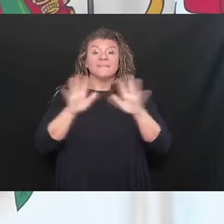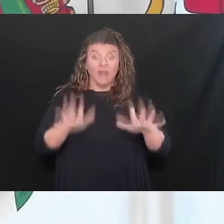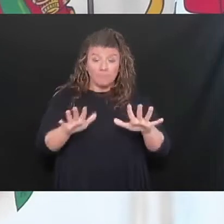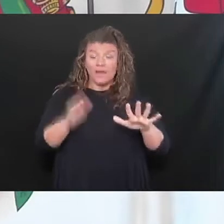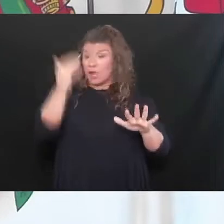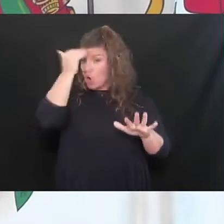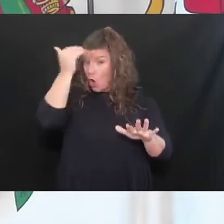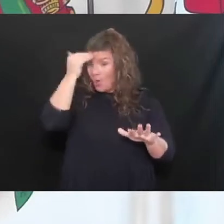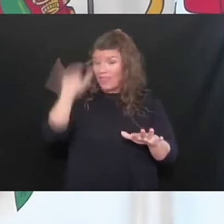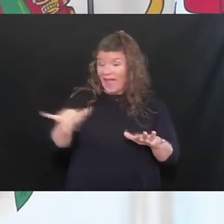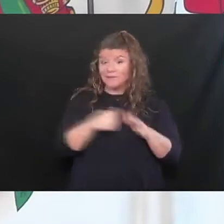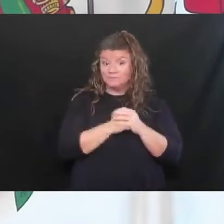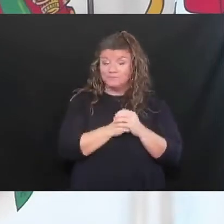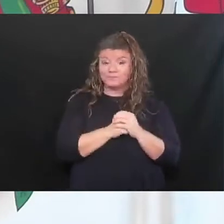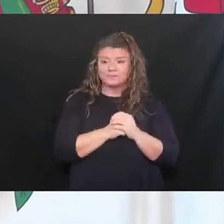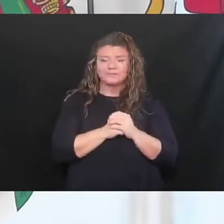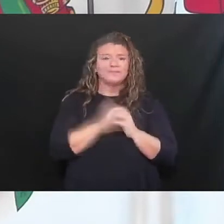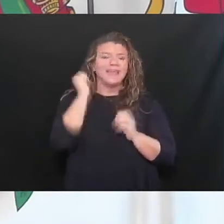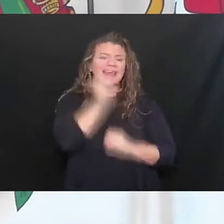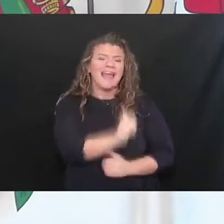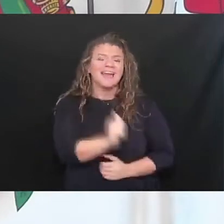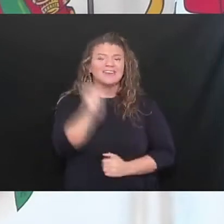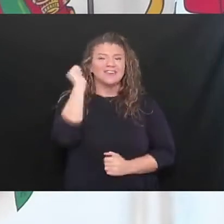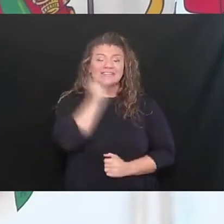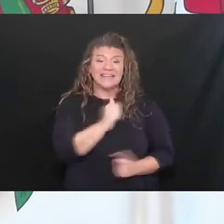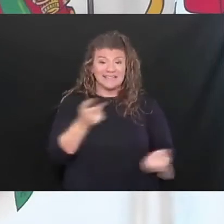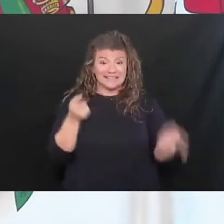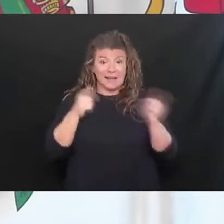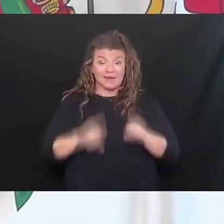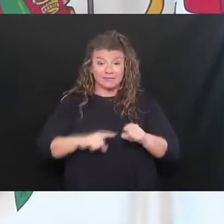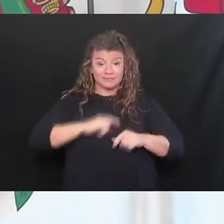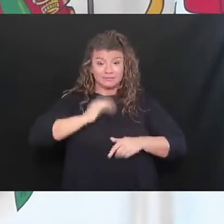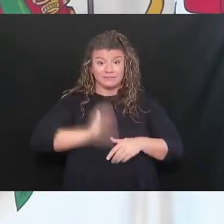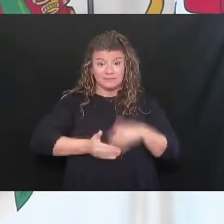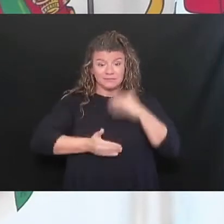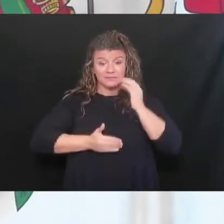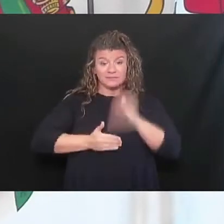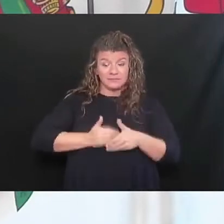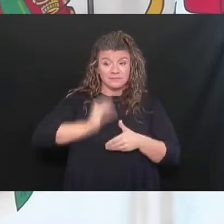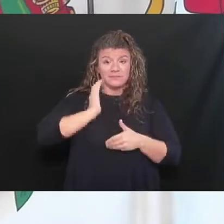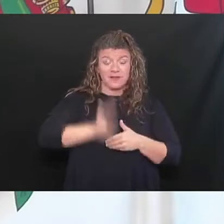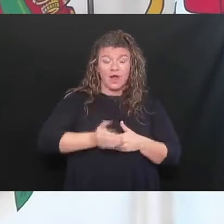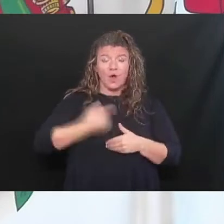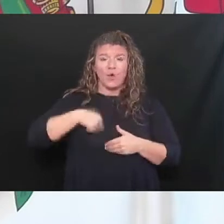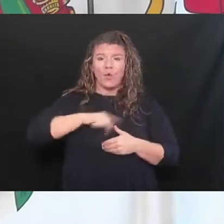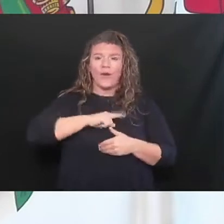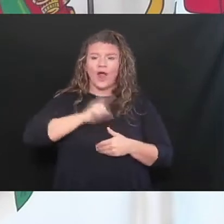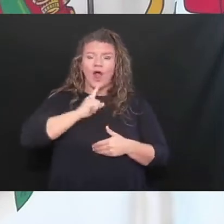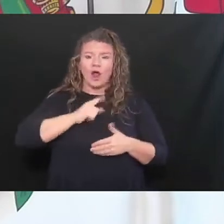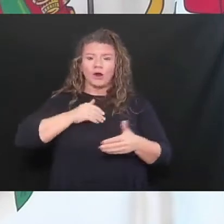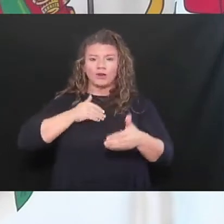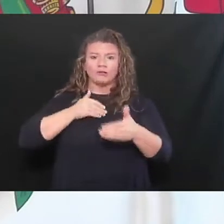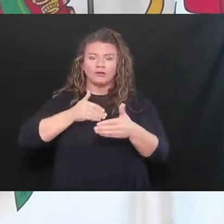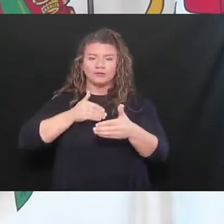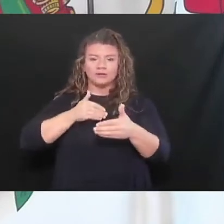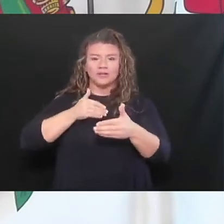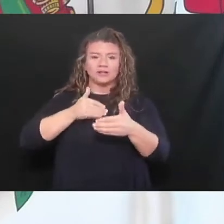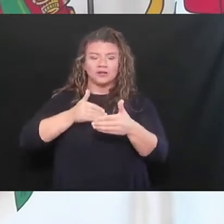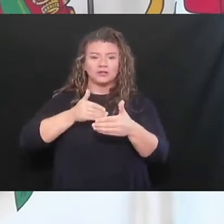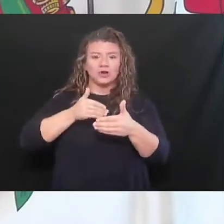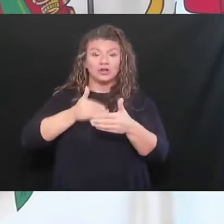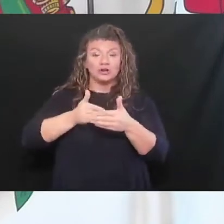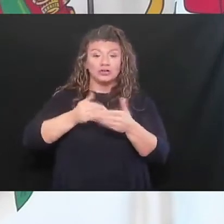that though, every day that goes by, we get closer and closer and closer to